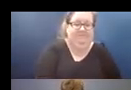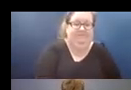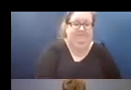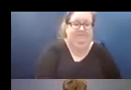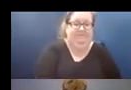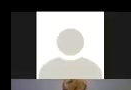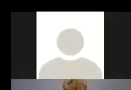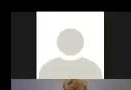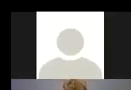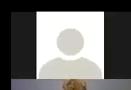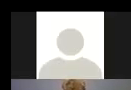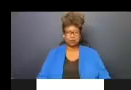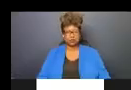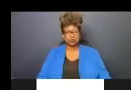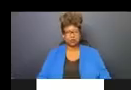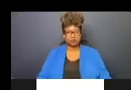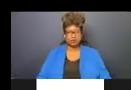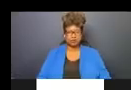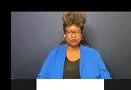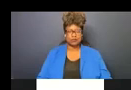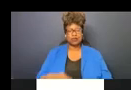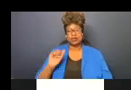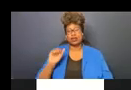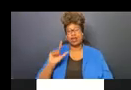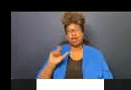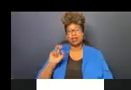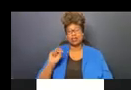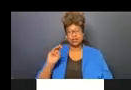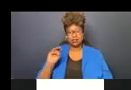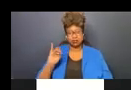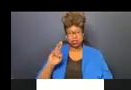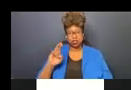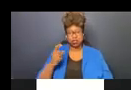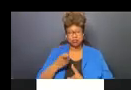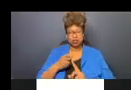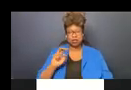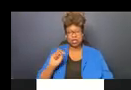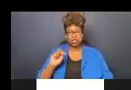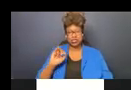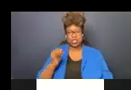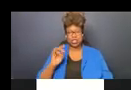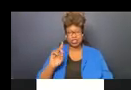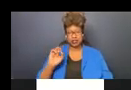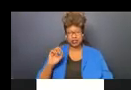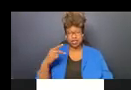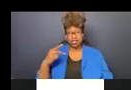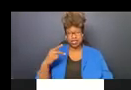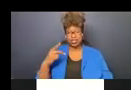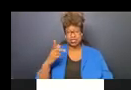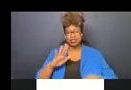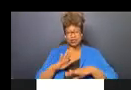All done. Thank you. All right. Alan Miller from NJDEP is on the line.